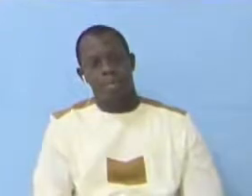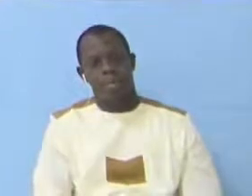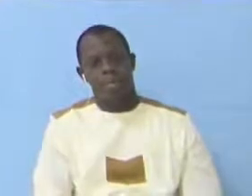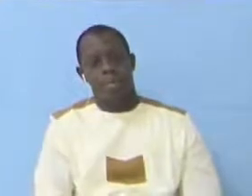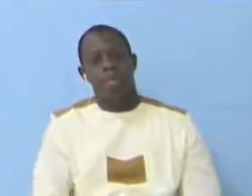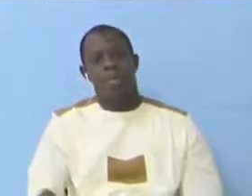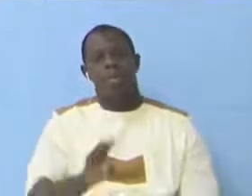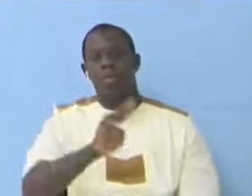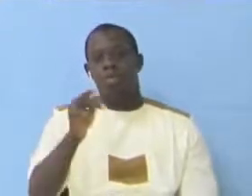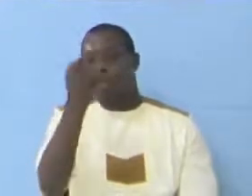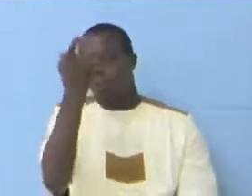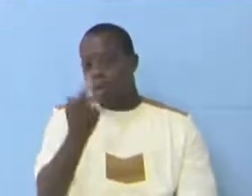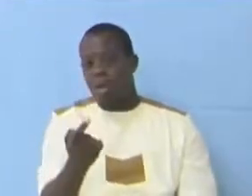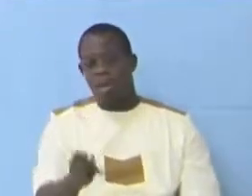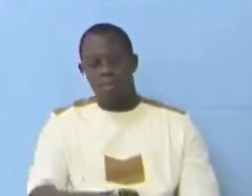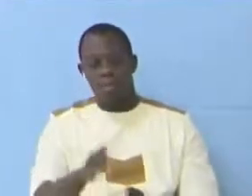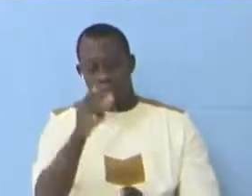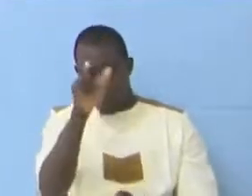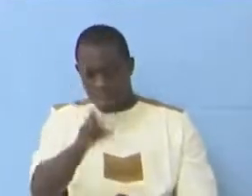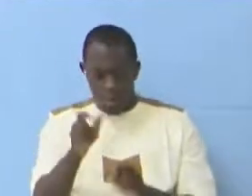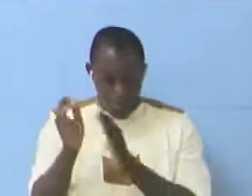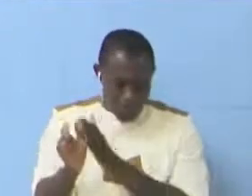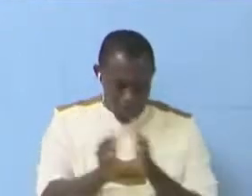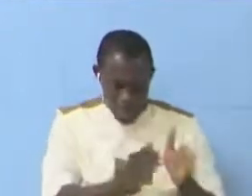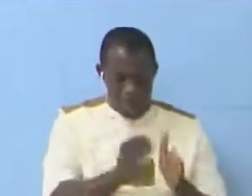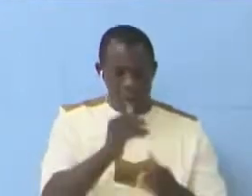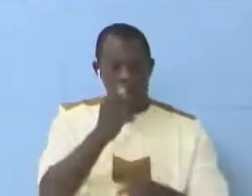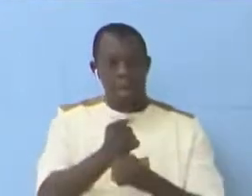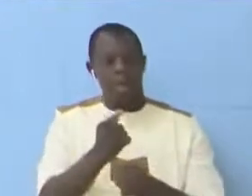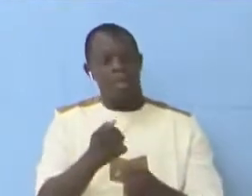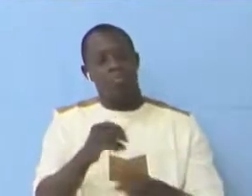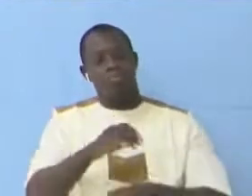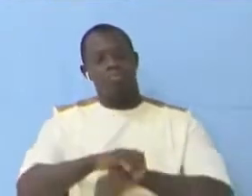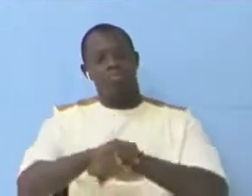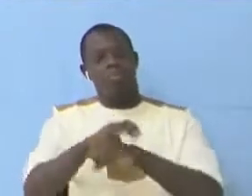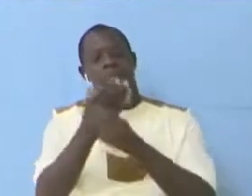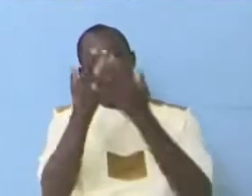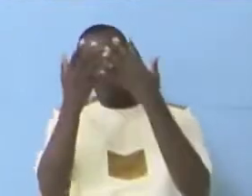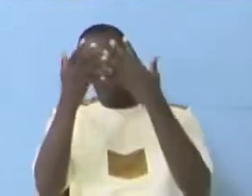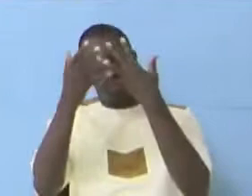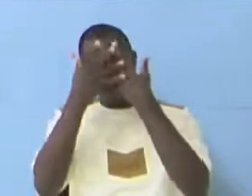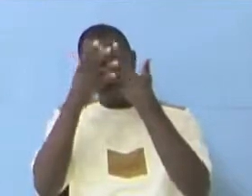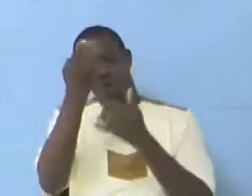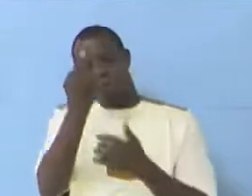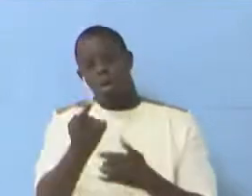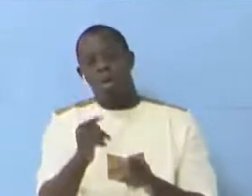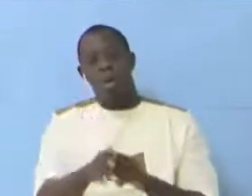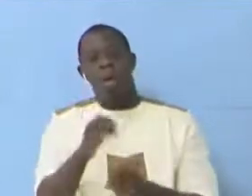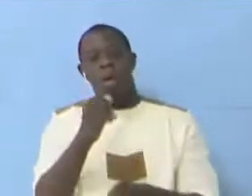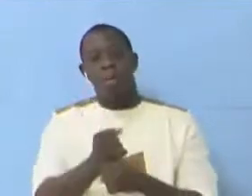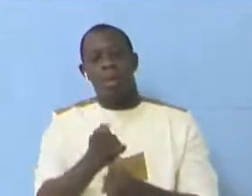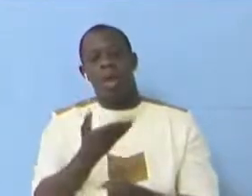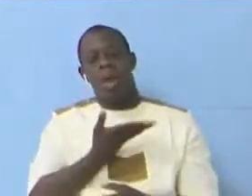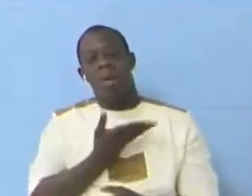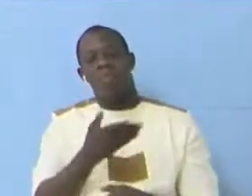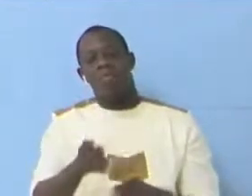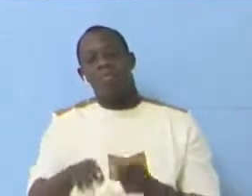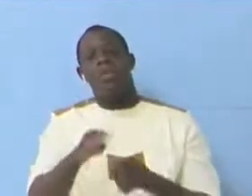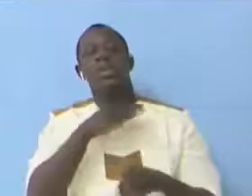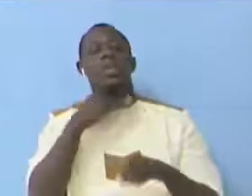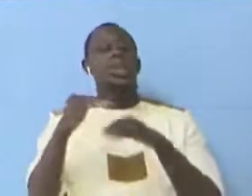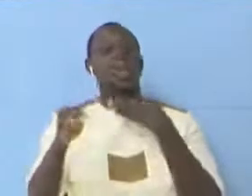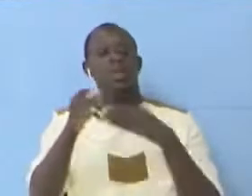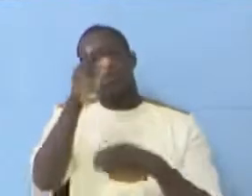Not only was he framed and jailed, they were extrajudicially